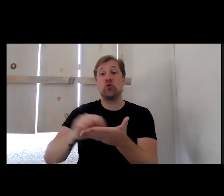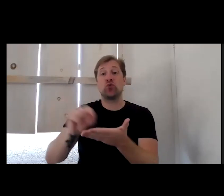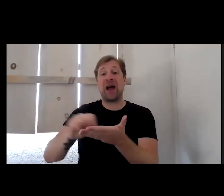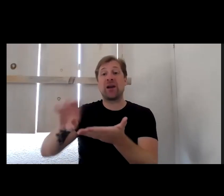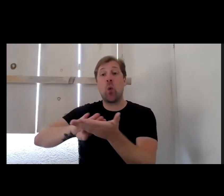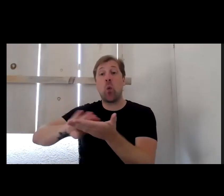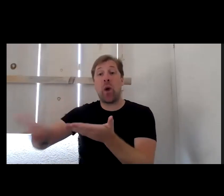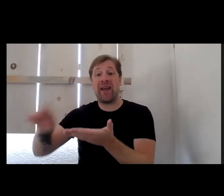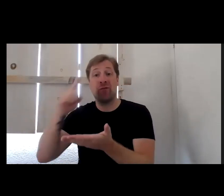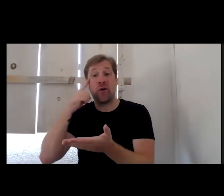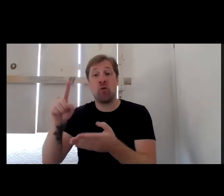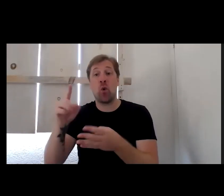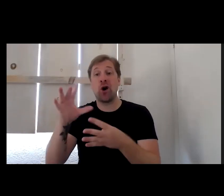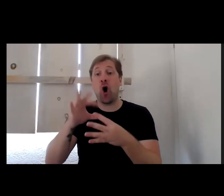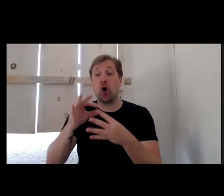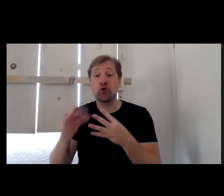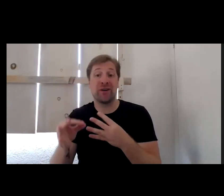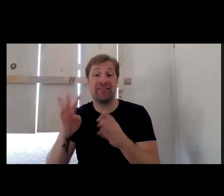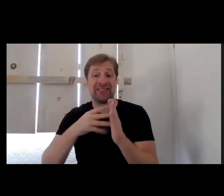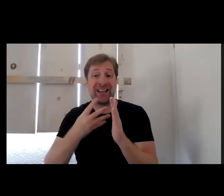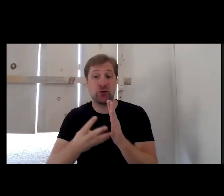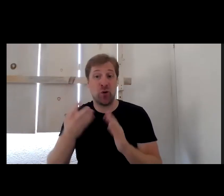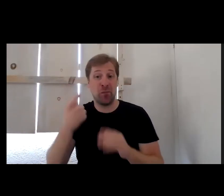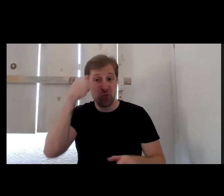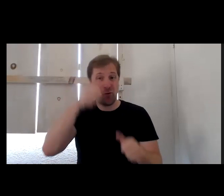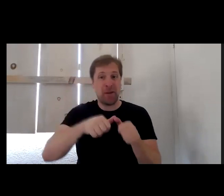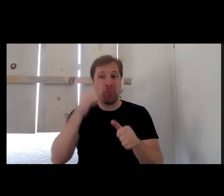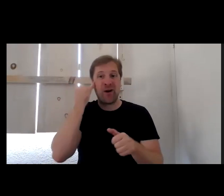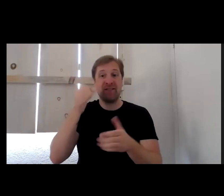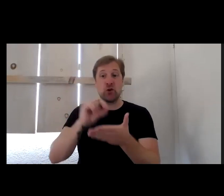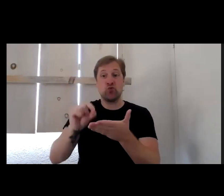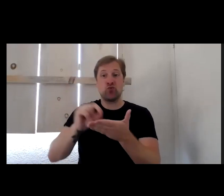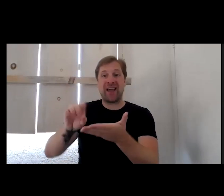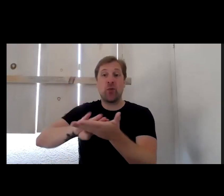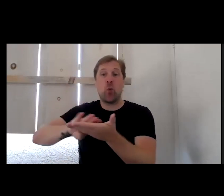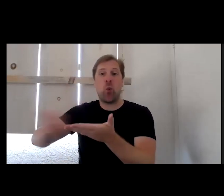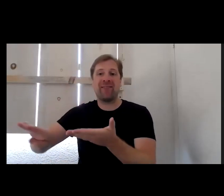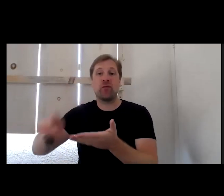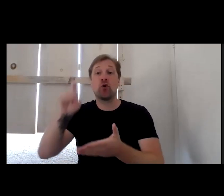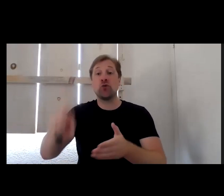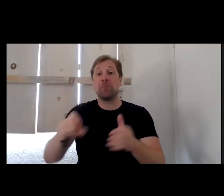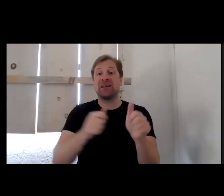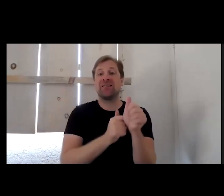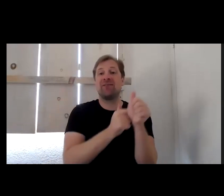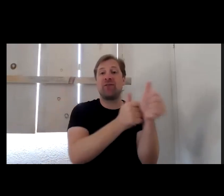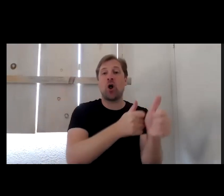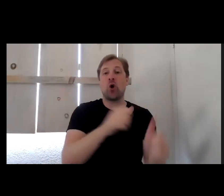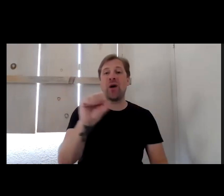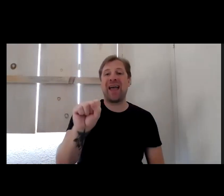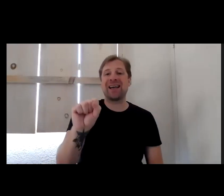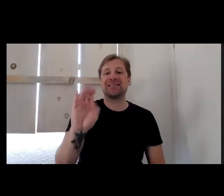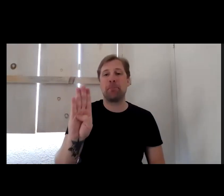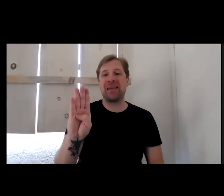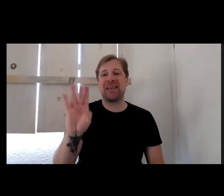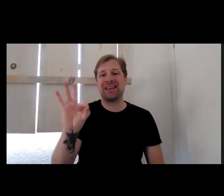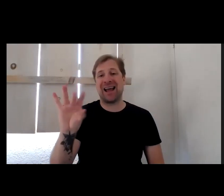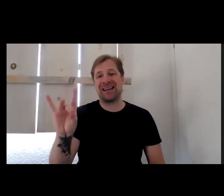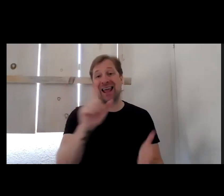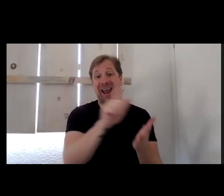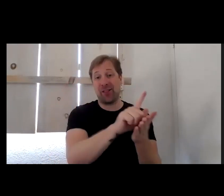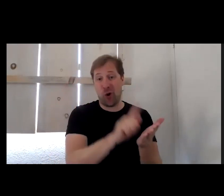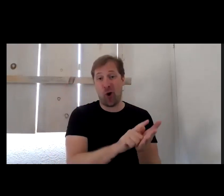alternative schedule. You just have to remember that if you do write a waiver, you still have to comply with SB 98. And with